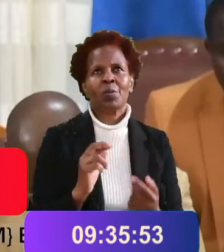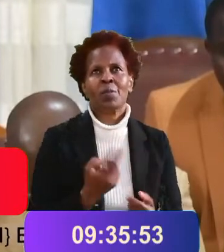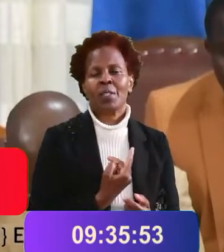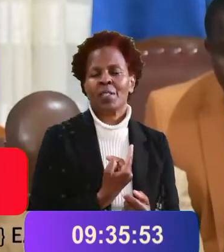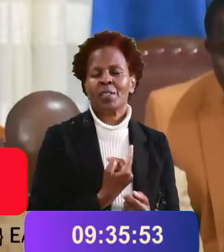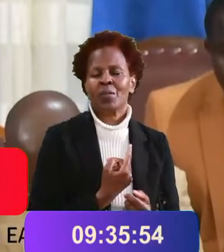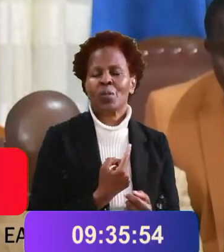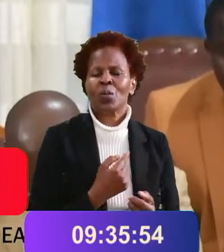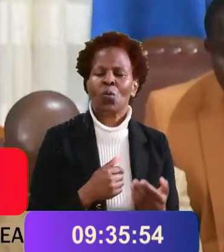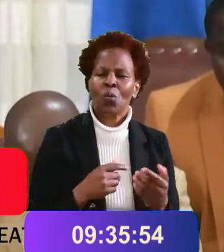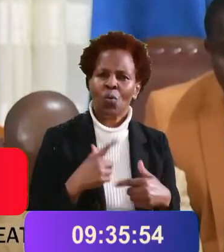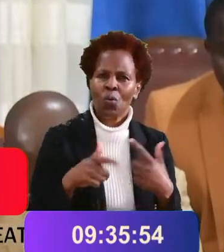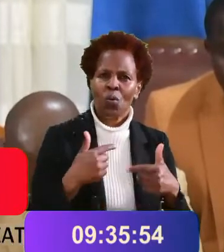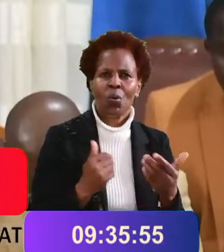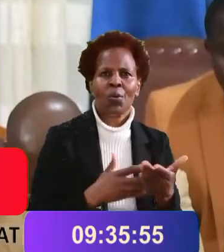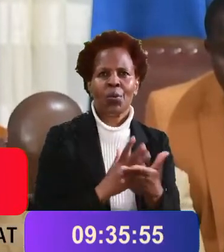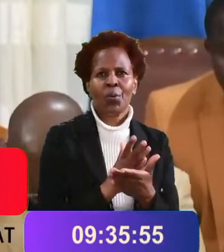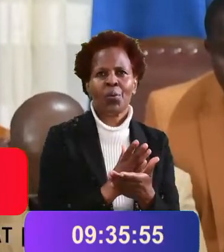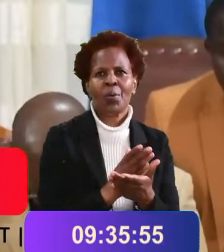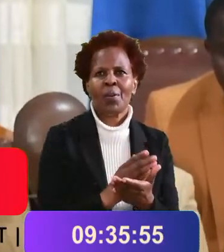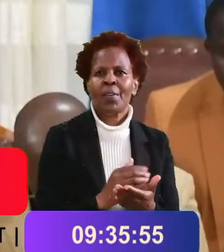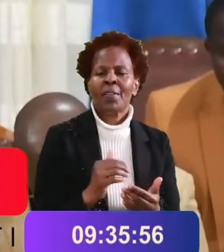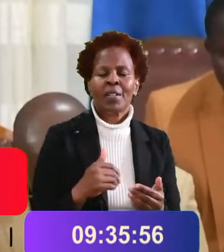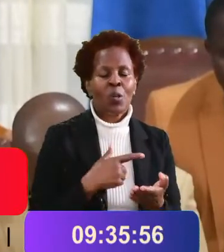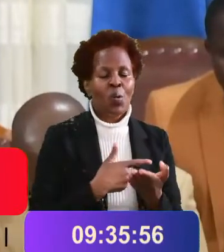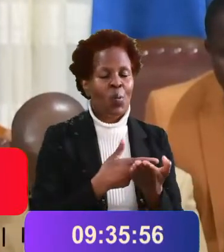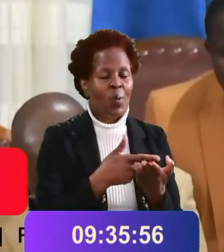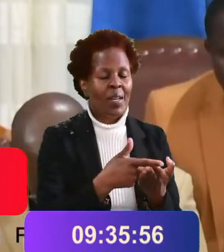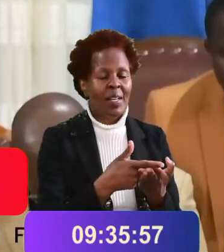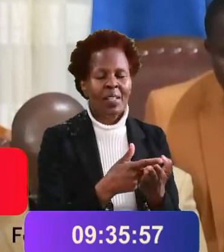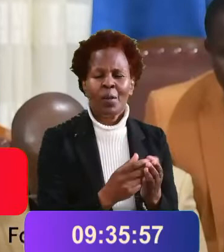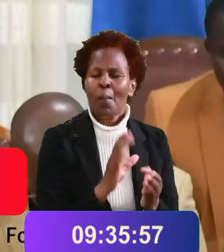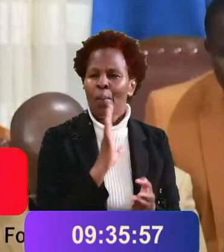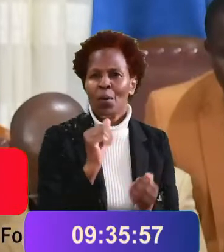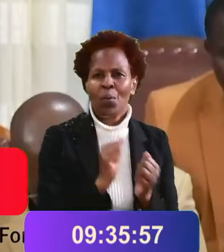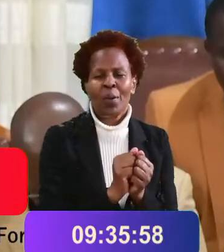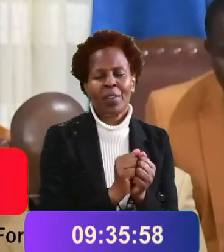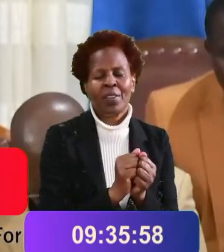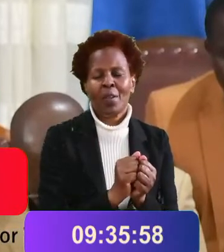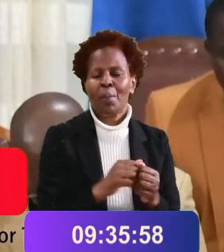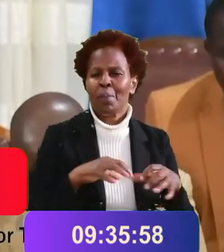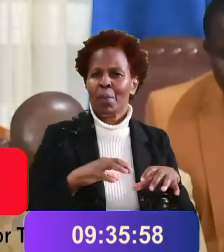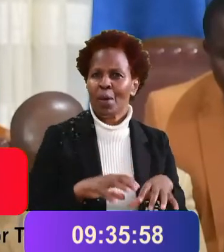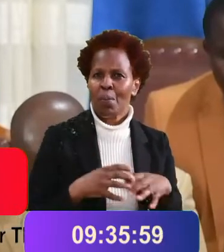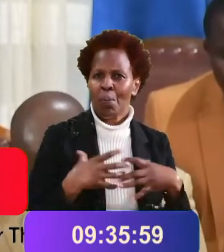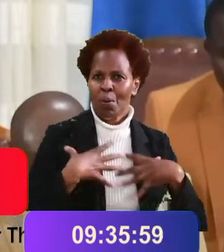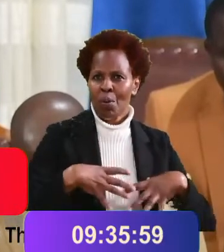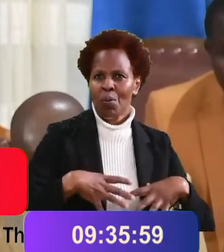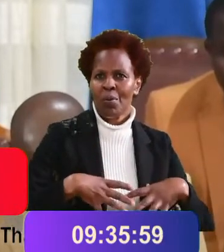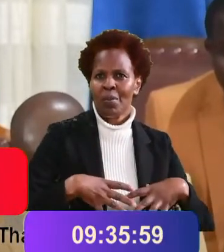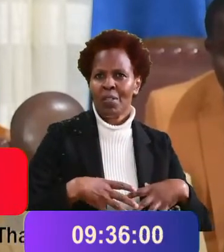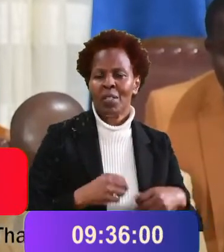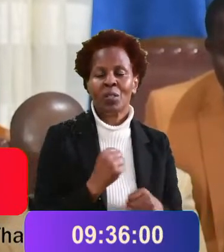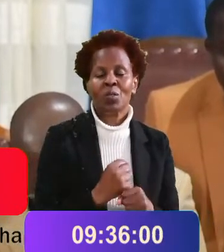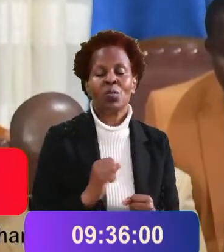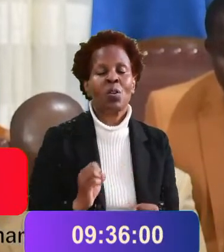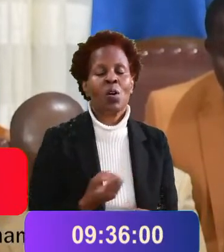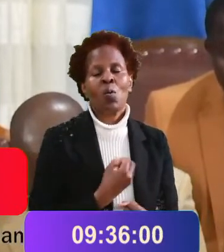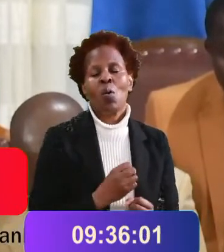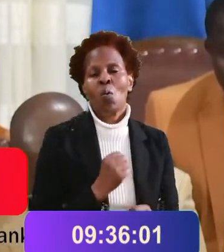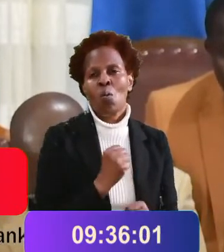we go throughout the week, as we interact with other people, as we engage our circumstances. May this